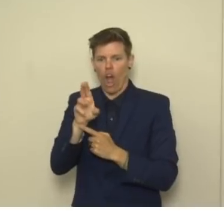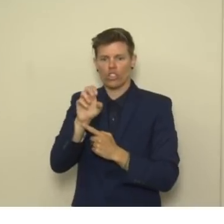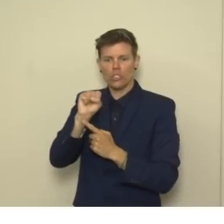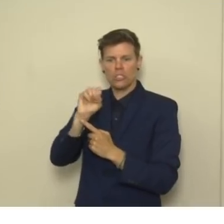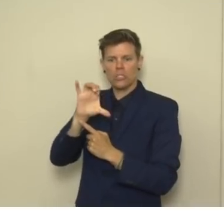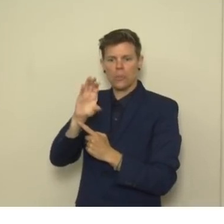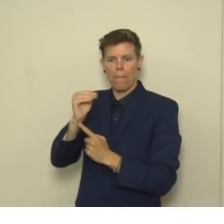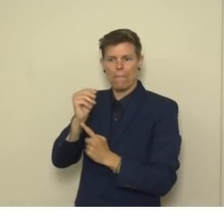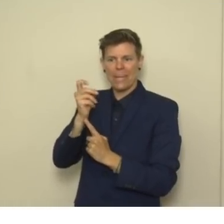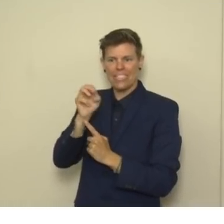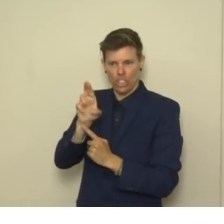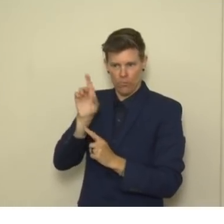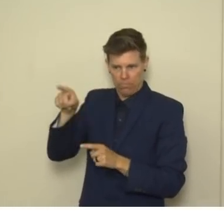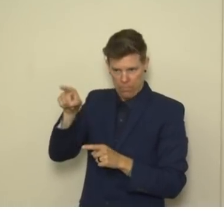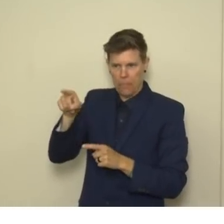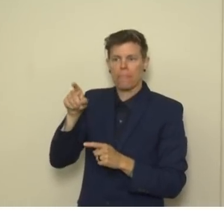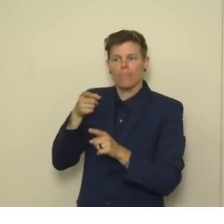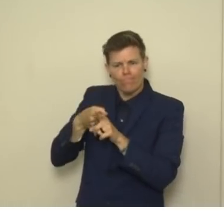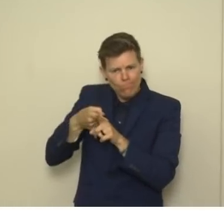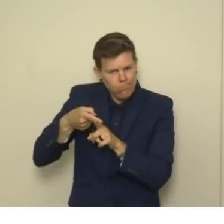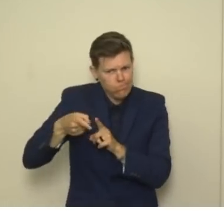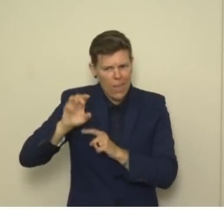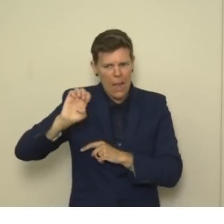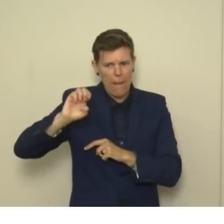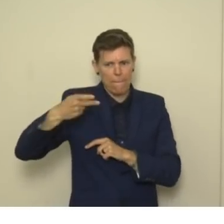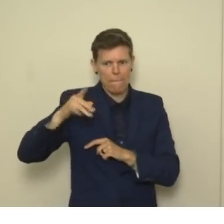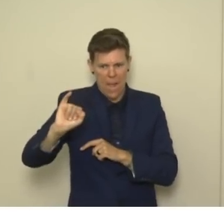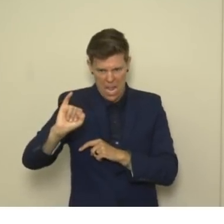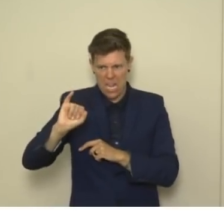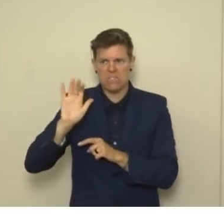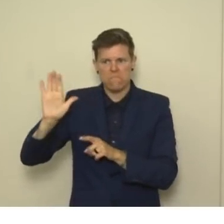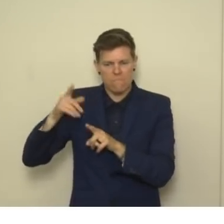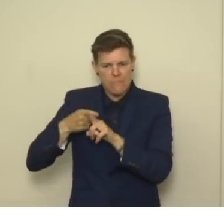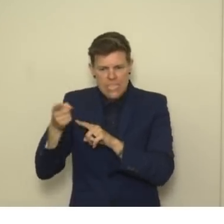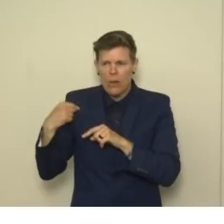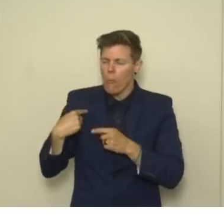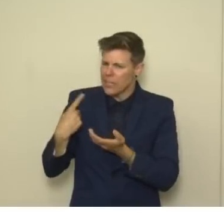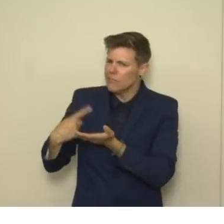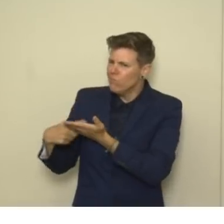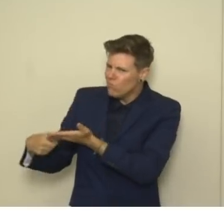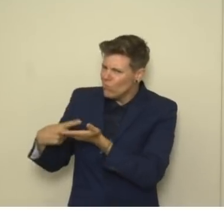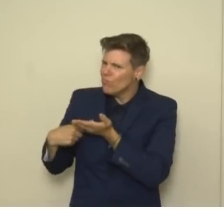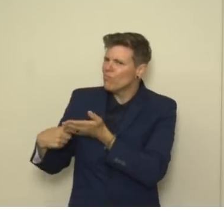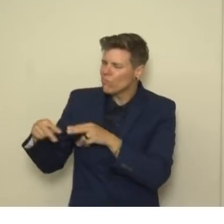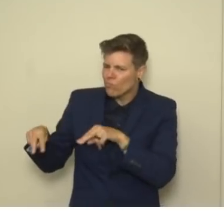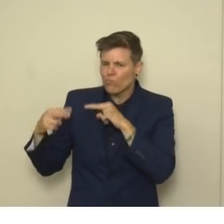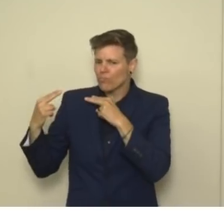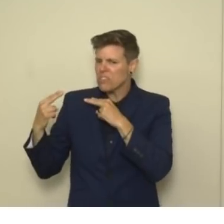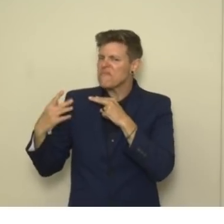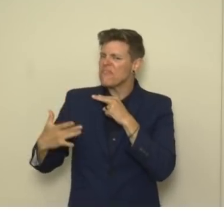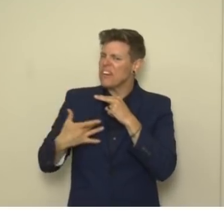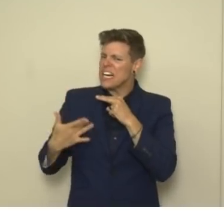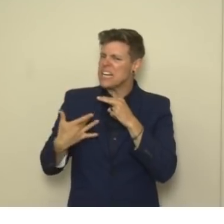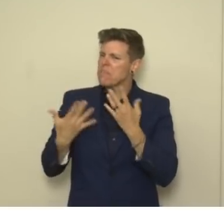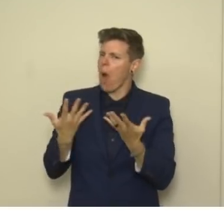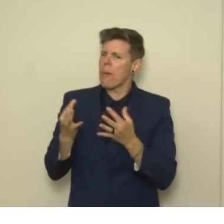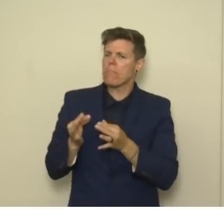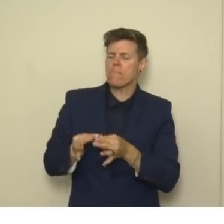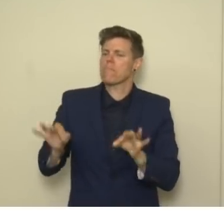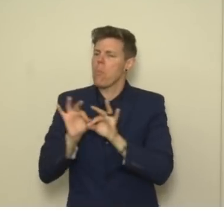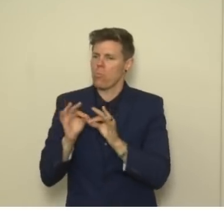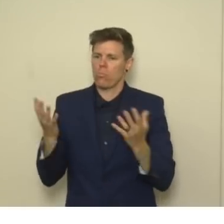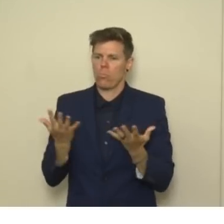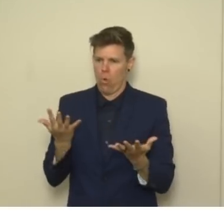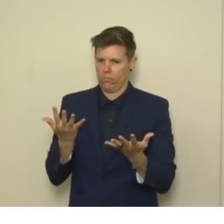It's the thing that we look at the most that we think has the biggest impact on the state is the 7-day rolling average of